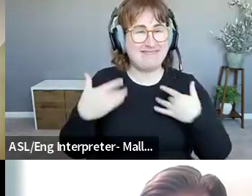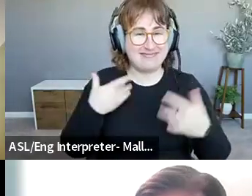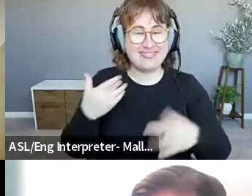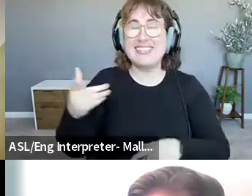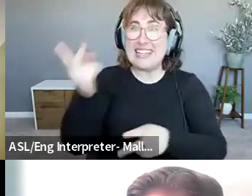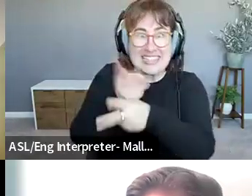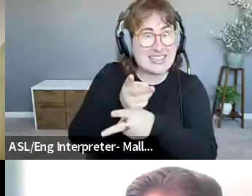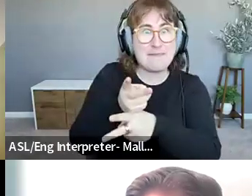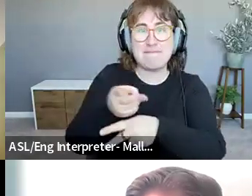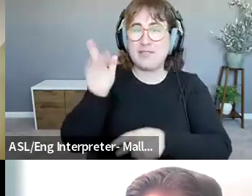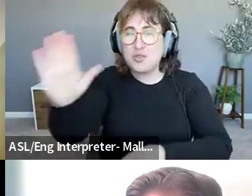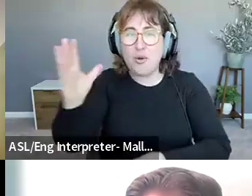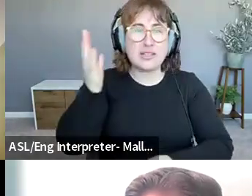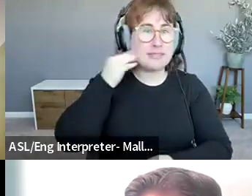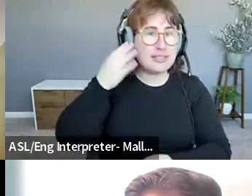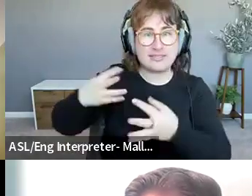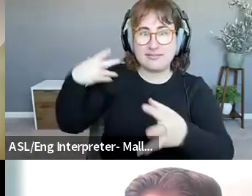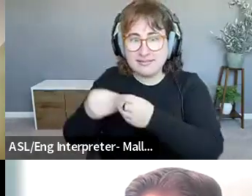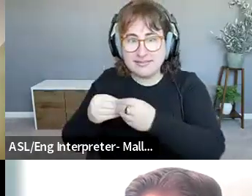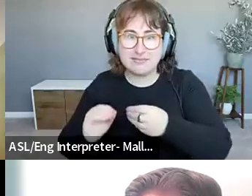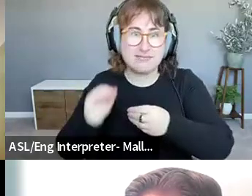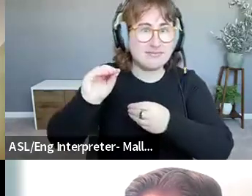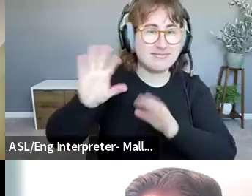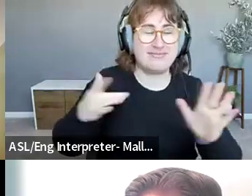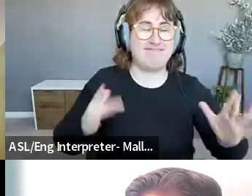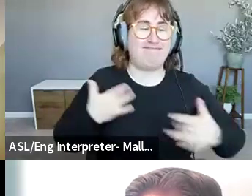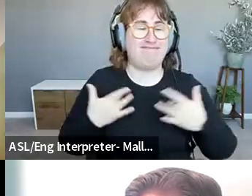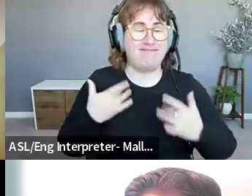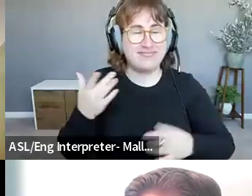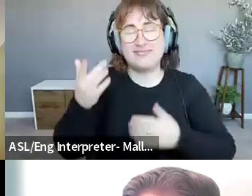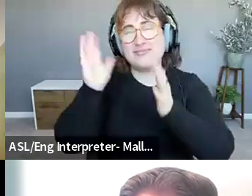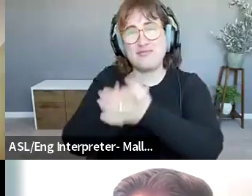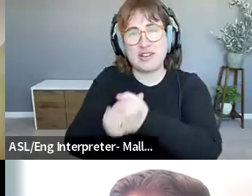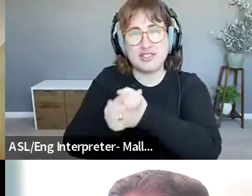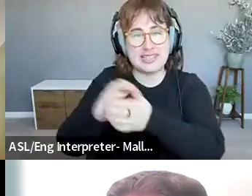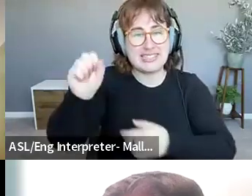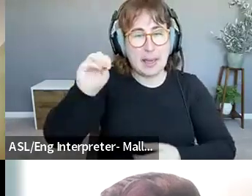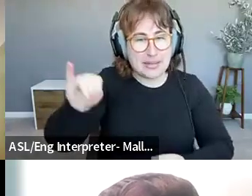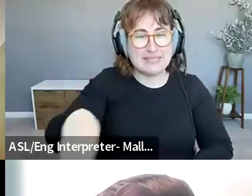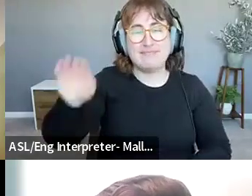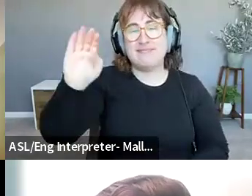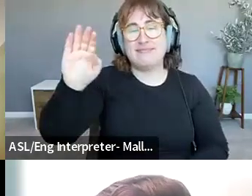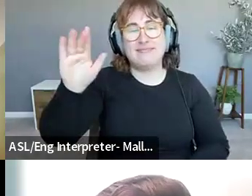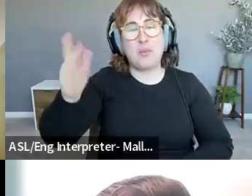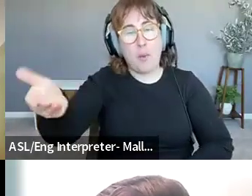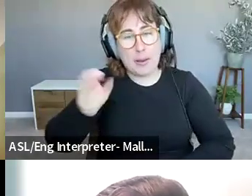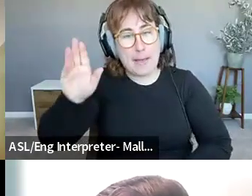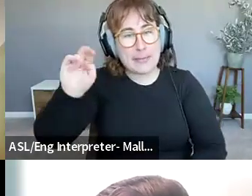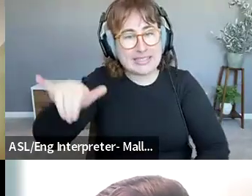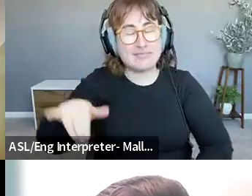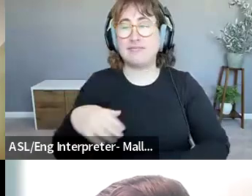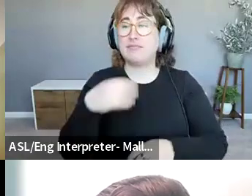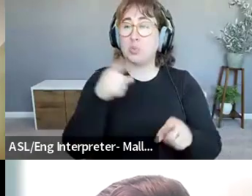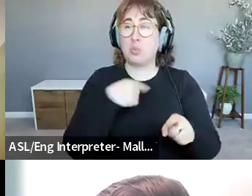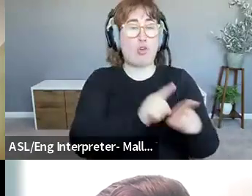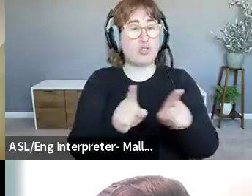all that regional center experience with us. So congratulations, Sammy. Welcome, Ebony. And additionally, we